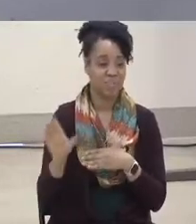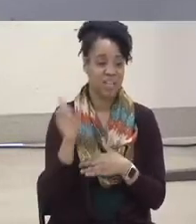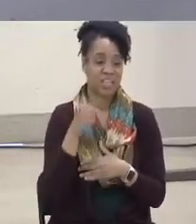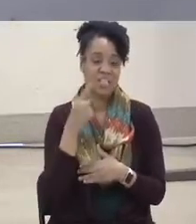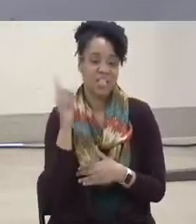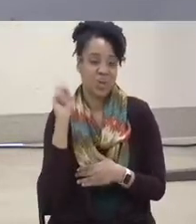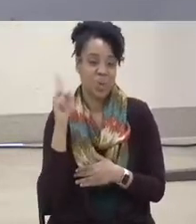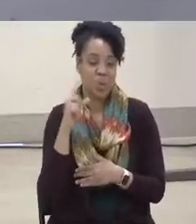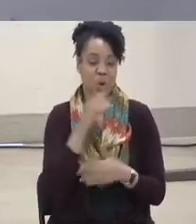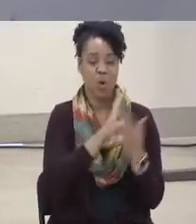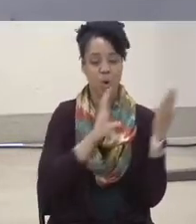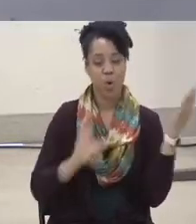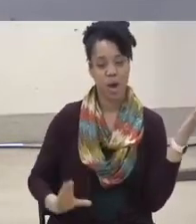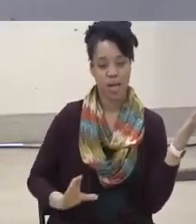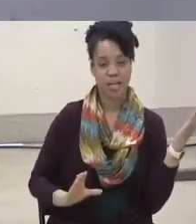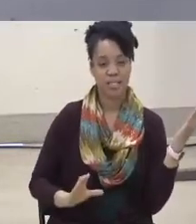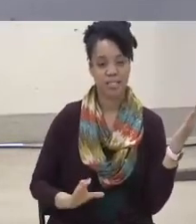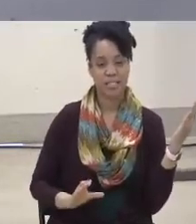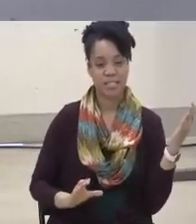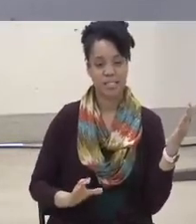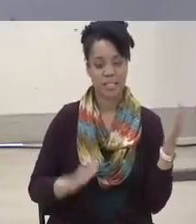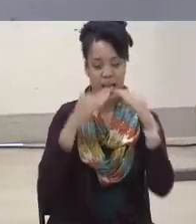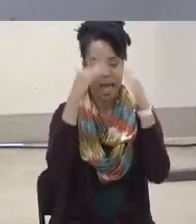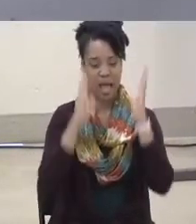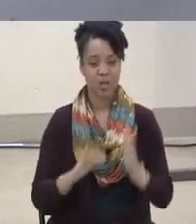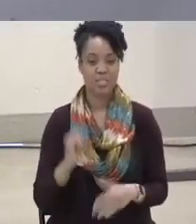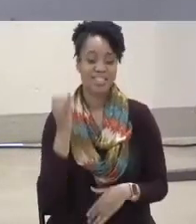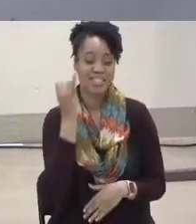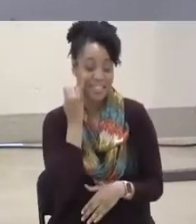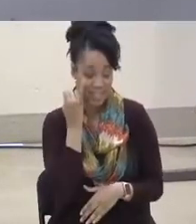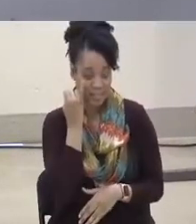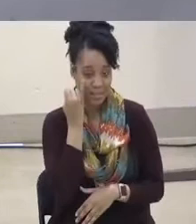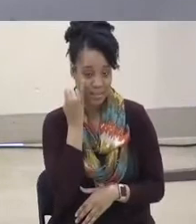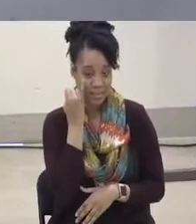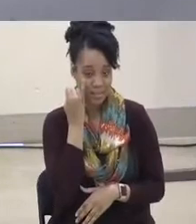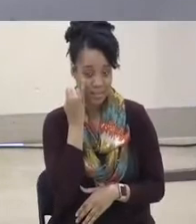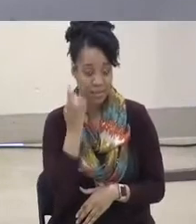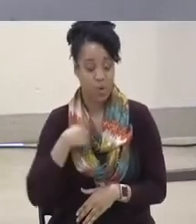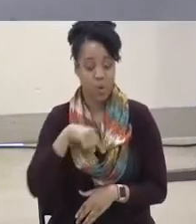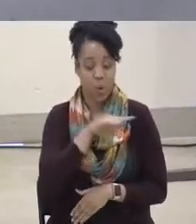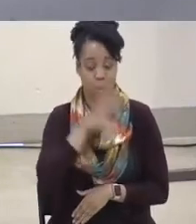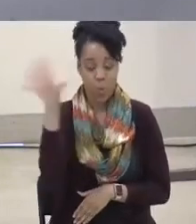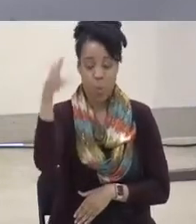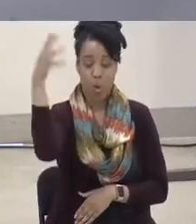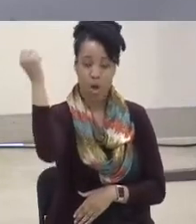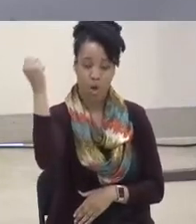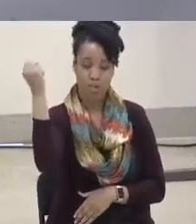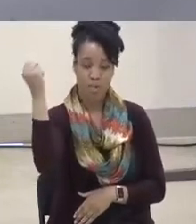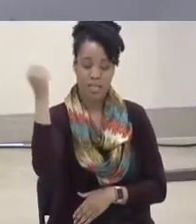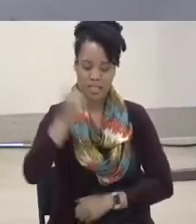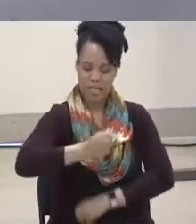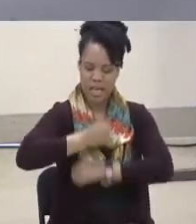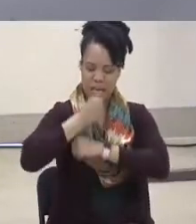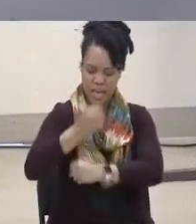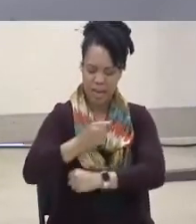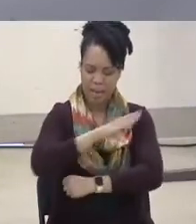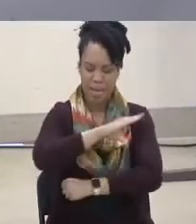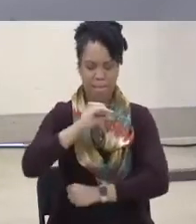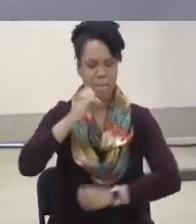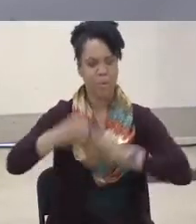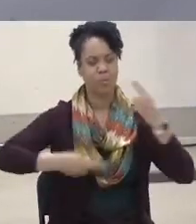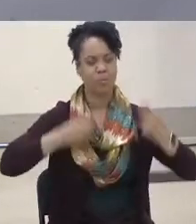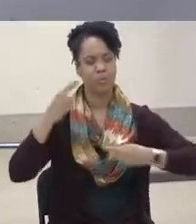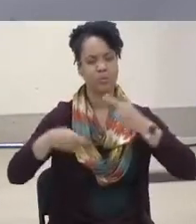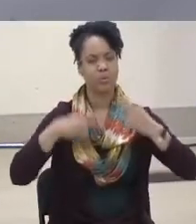house if we hold fast the confidence and the rejoicing of the